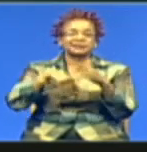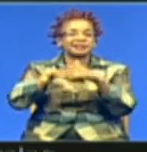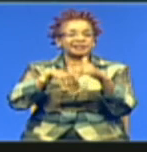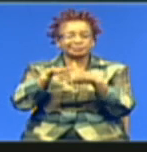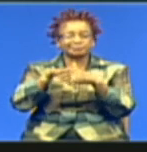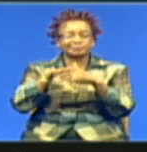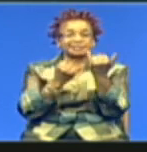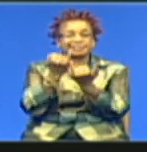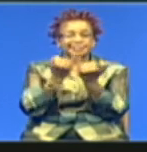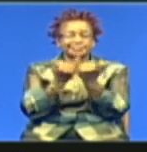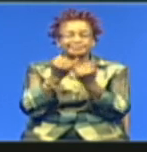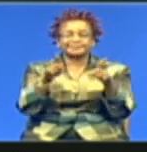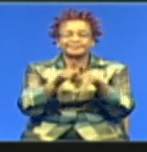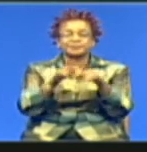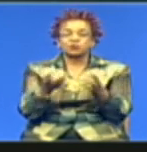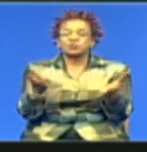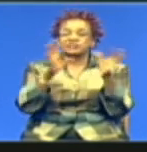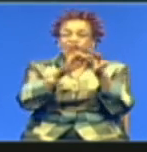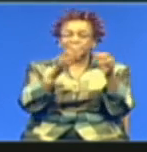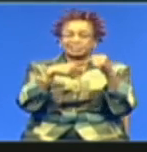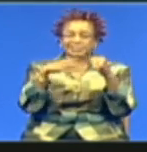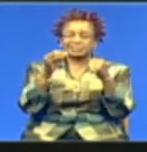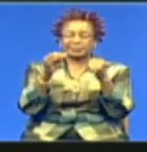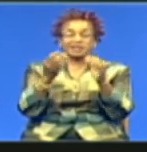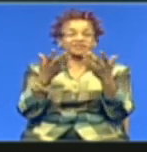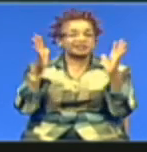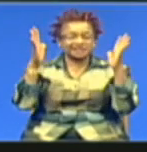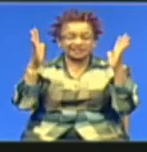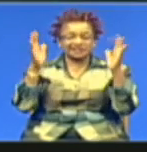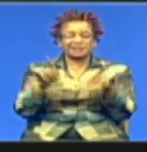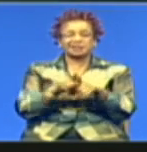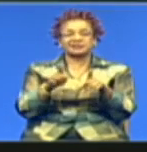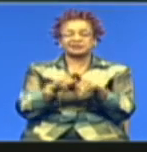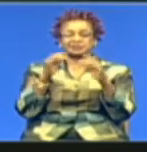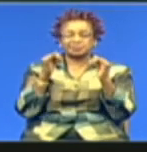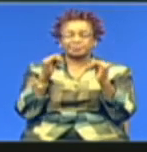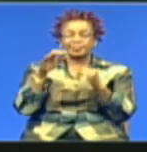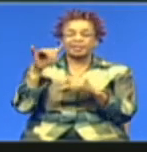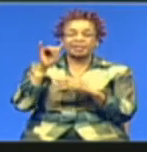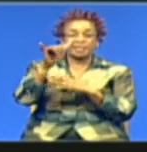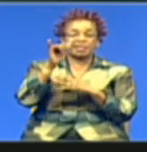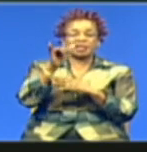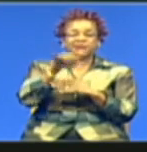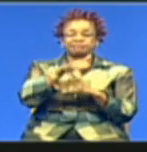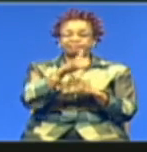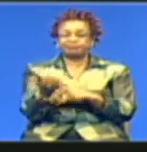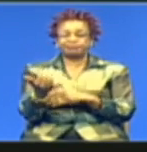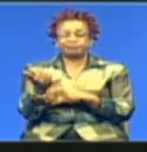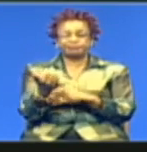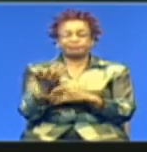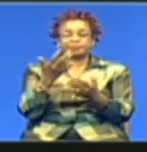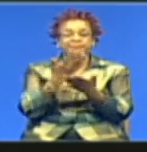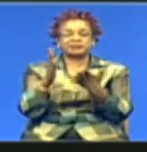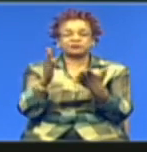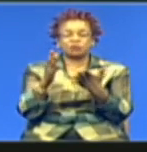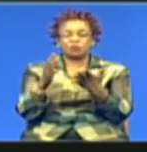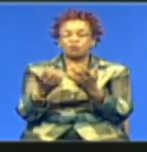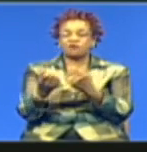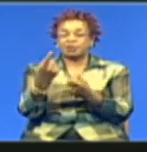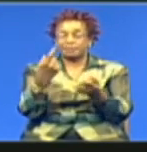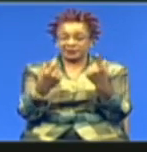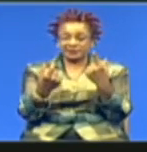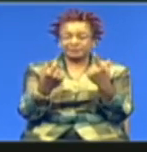fans on the 60th anniversary ceremony of the Munich Air Disaster. This trip is part of an upcoming Kadenge